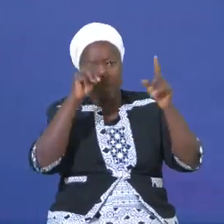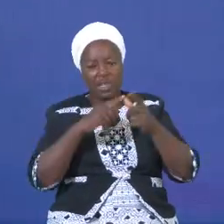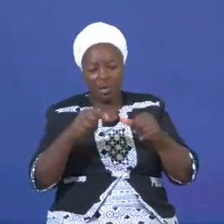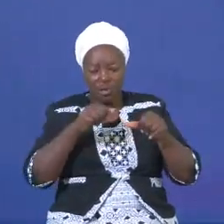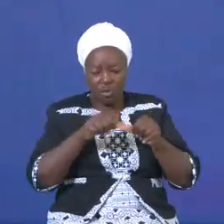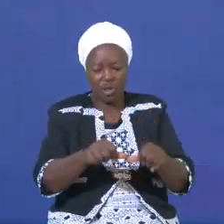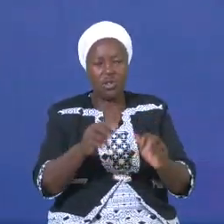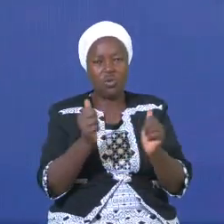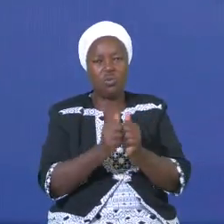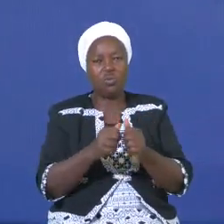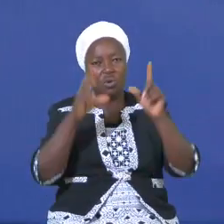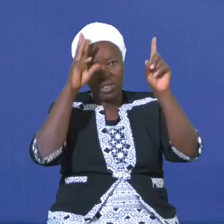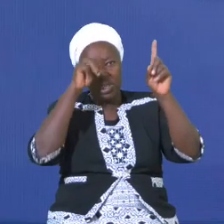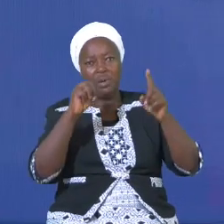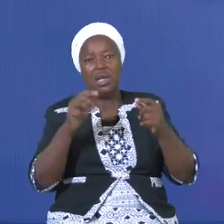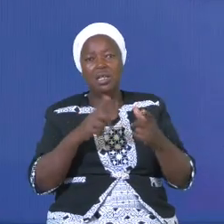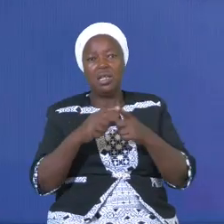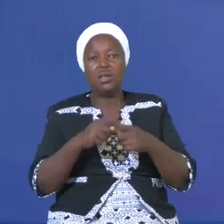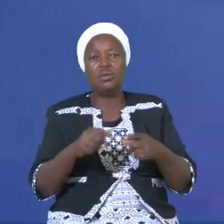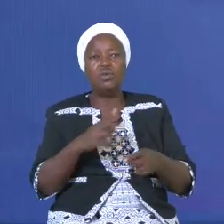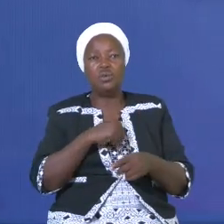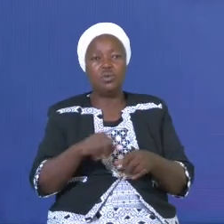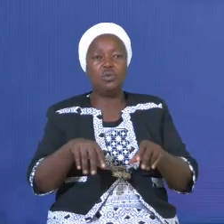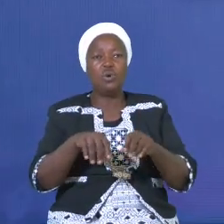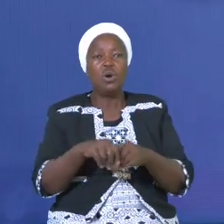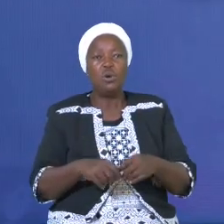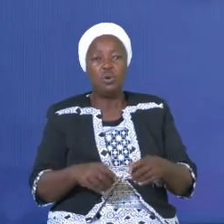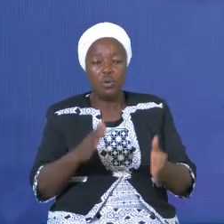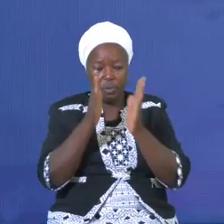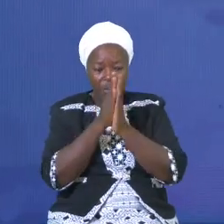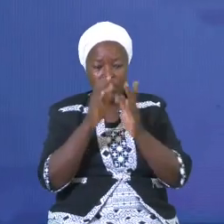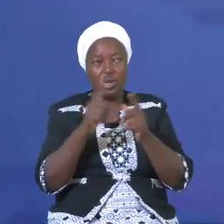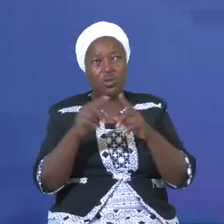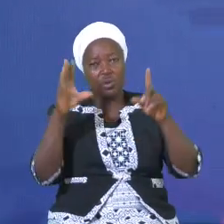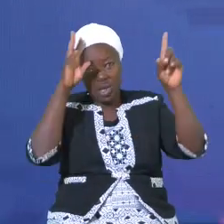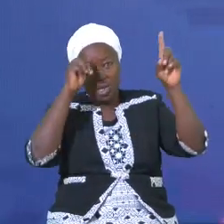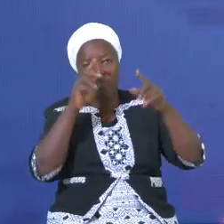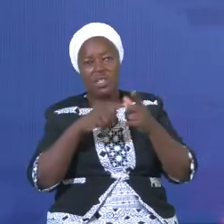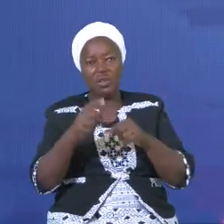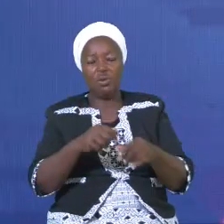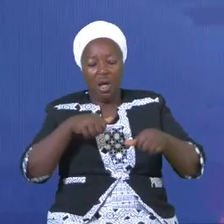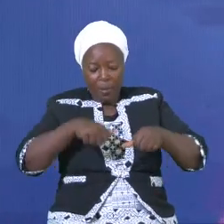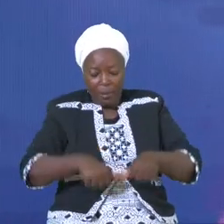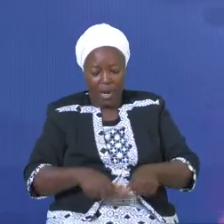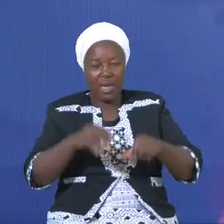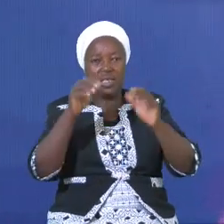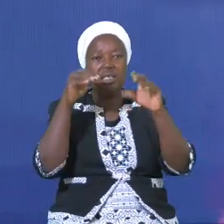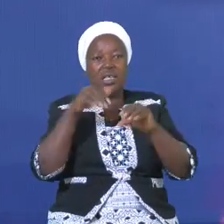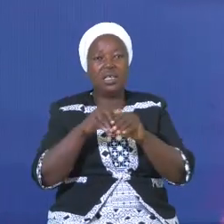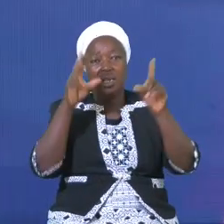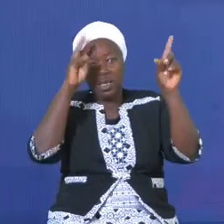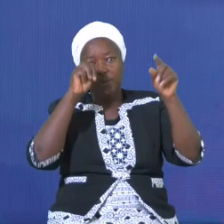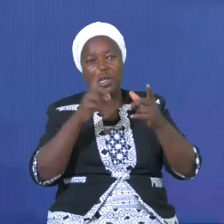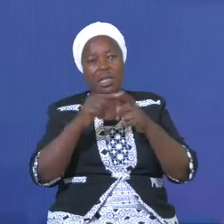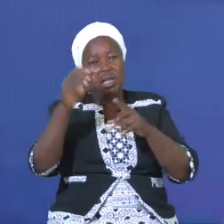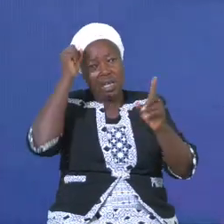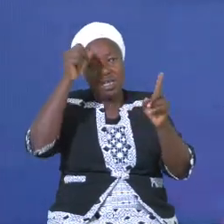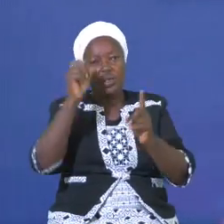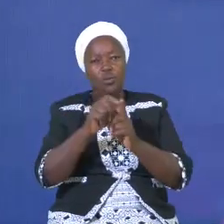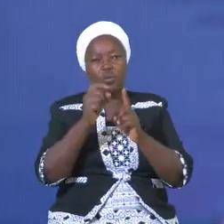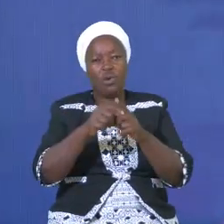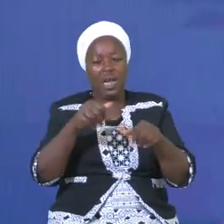him you pray to him you abide in him his word abides in